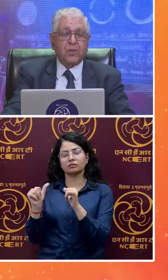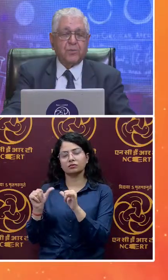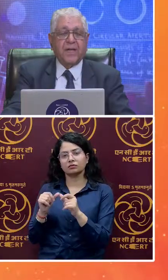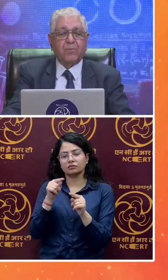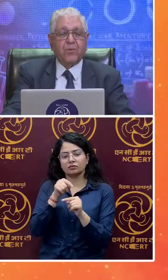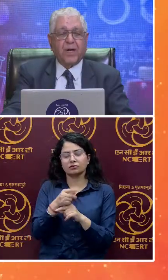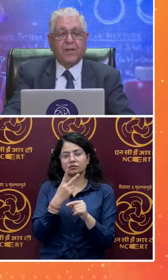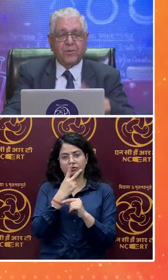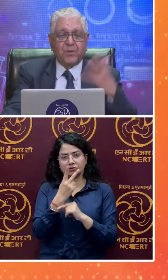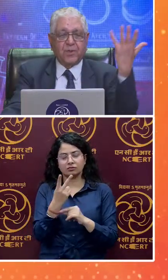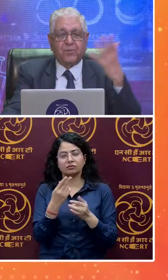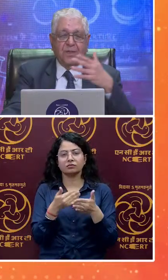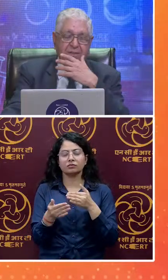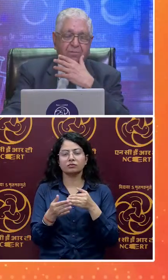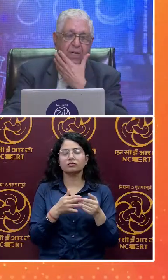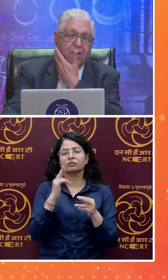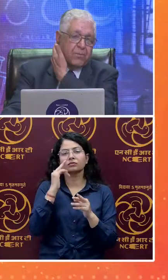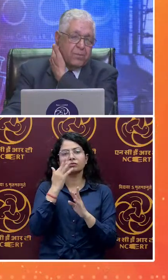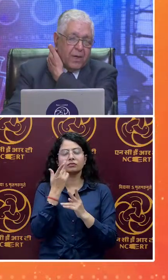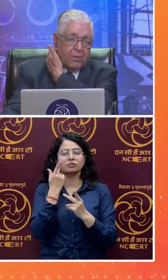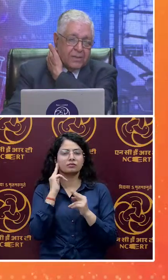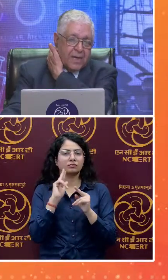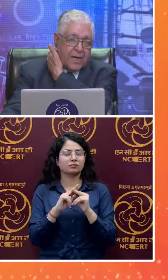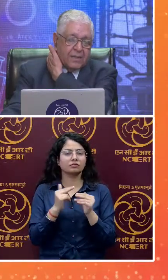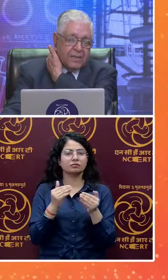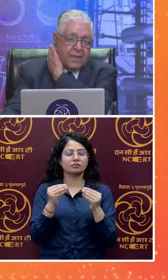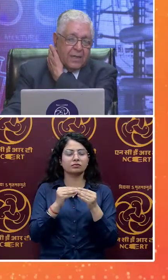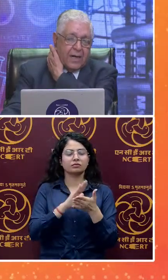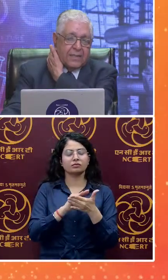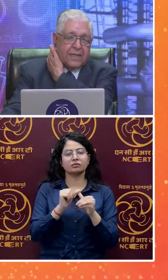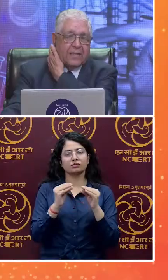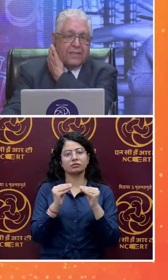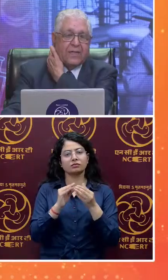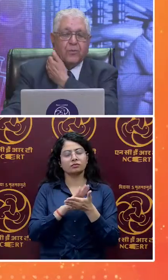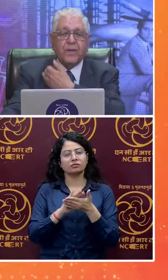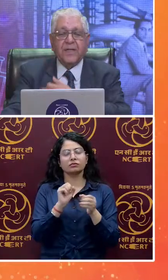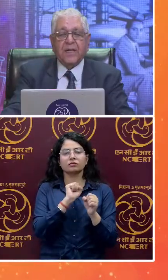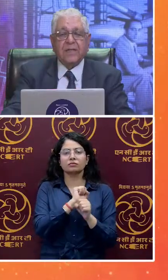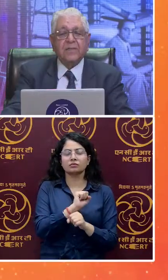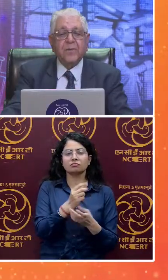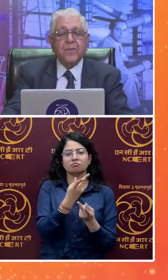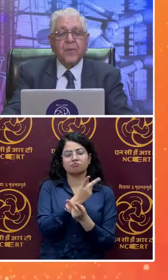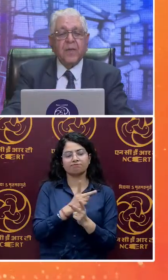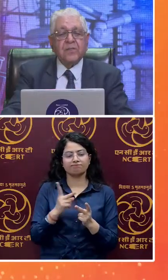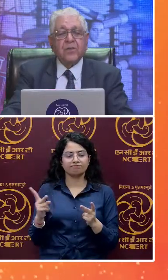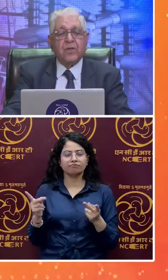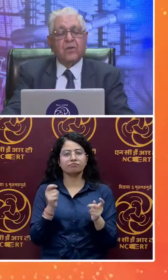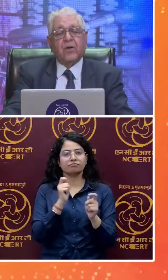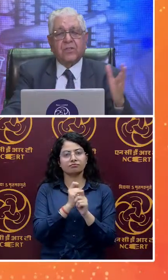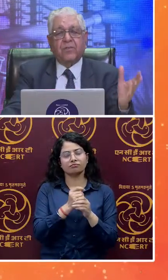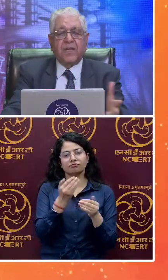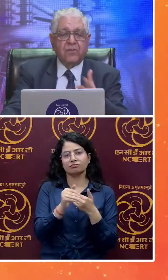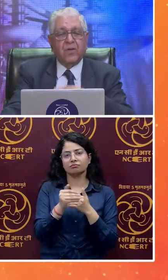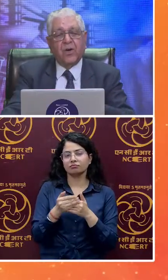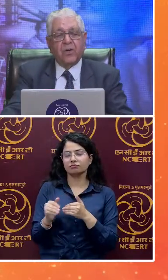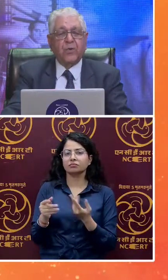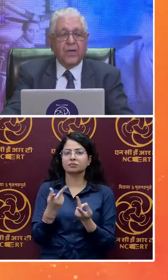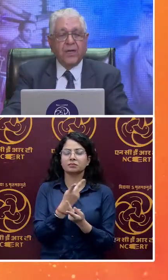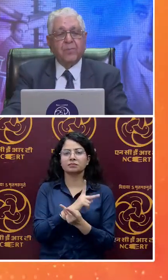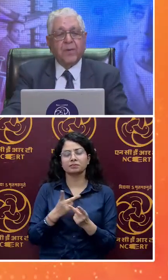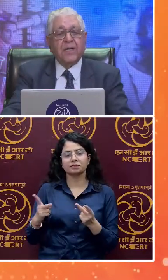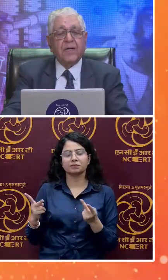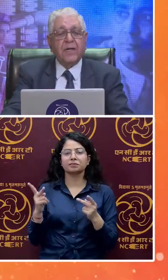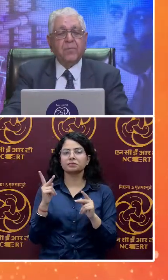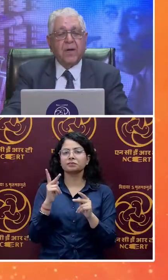the cosmic ray programs, because once Bhabha had his hands in too many things. So, lots of things were now